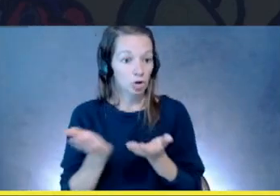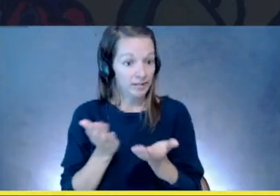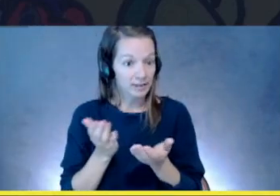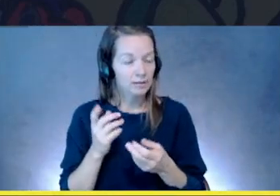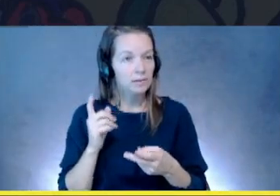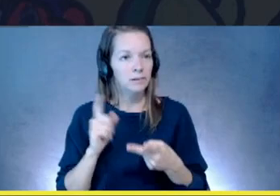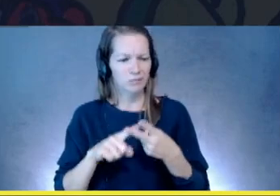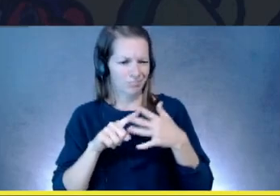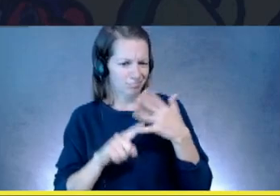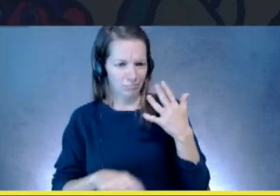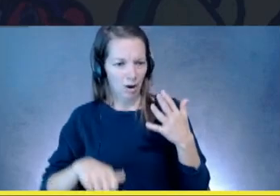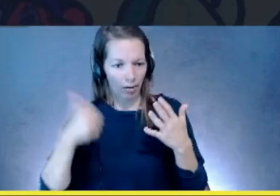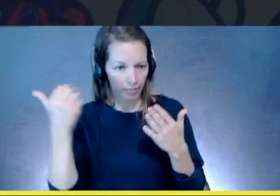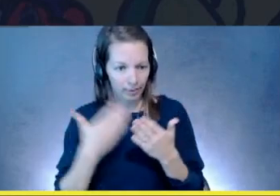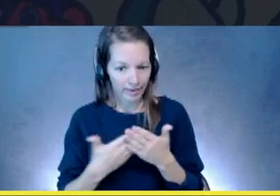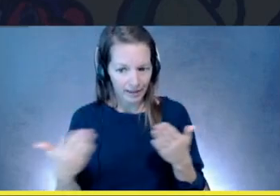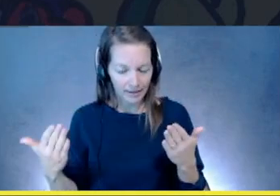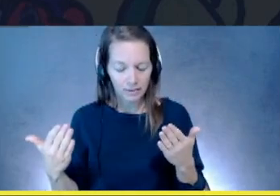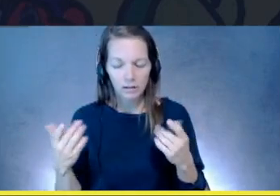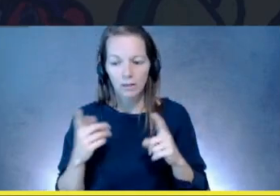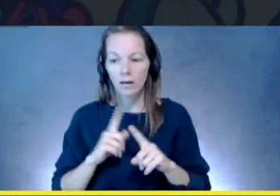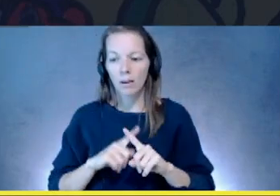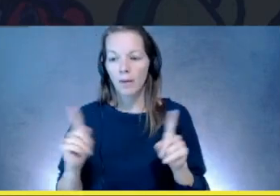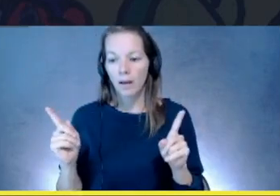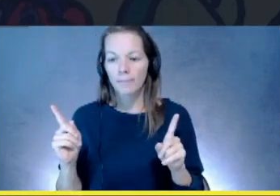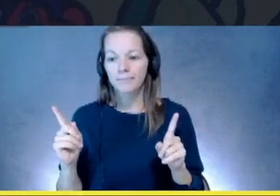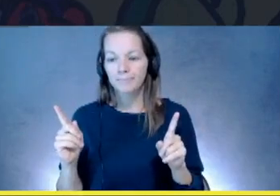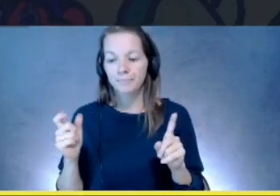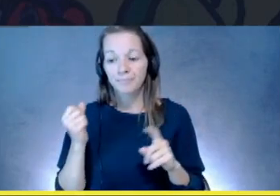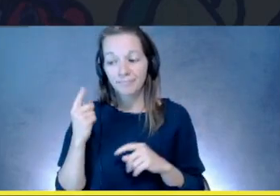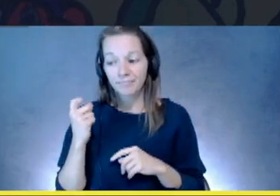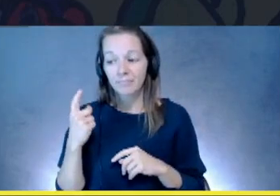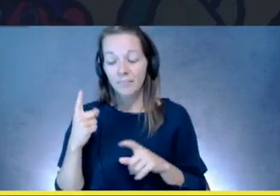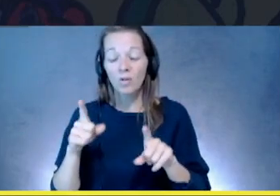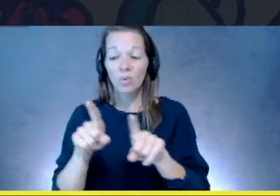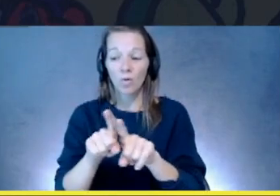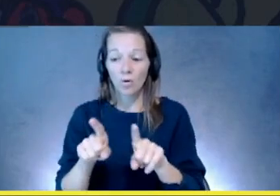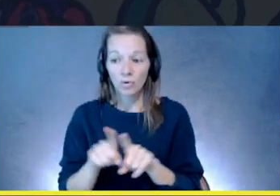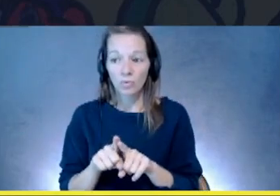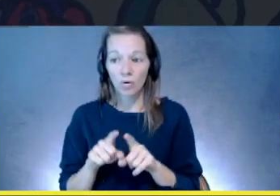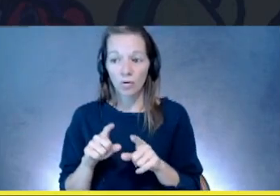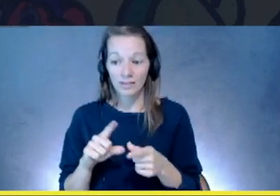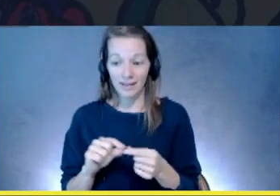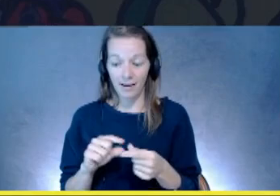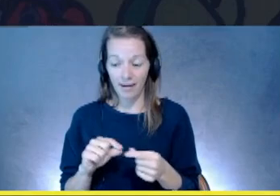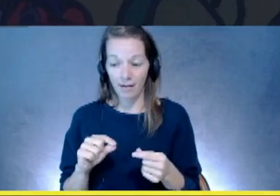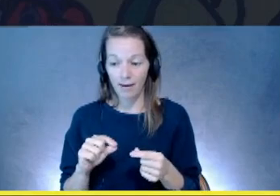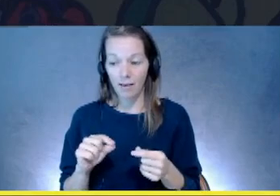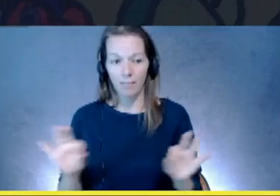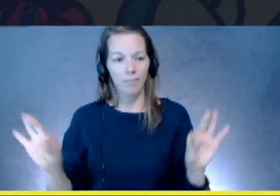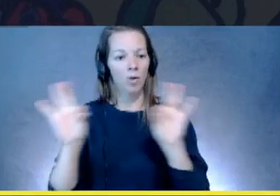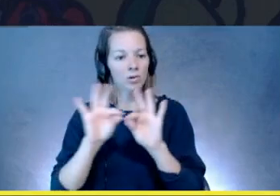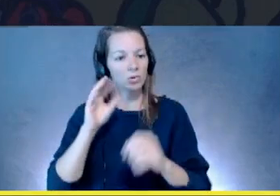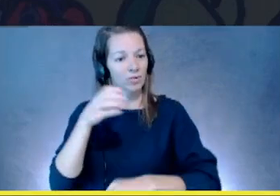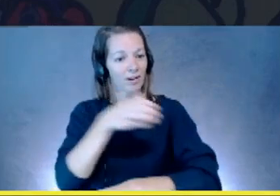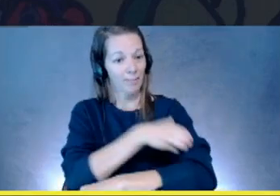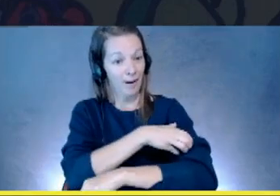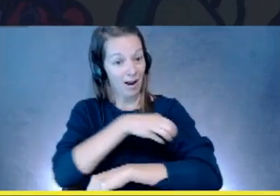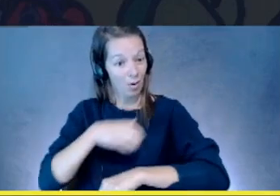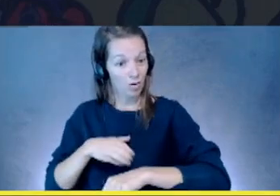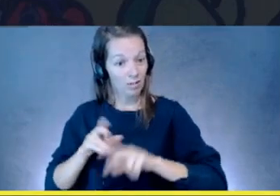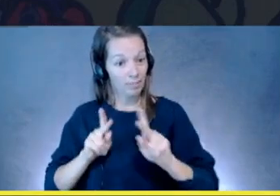other things. But, you know, we also said that it's important to empower people with disabilities. And I don't